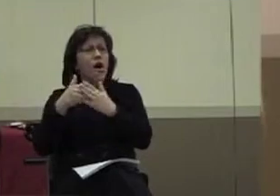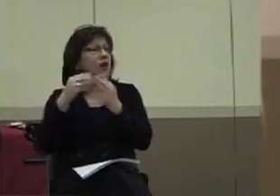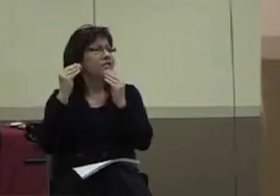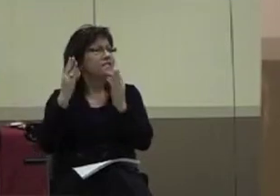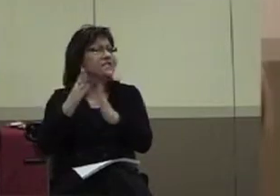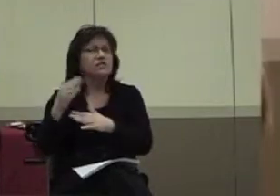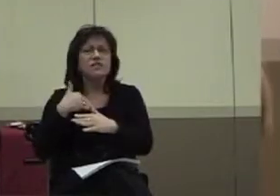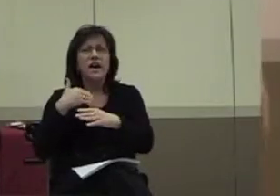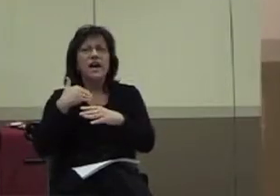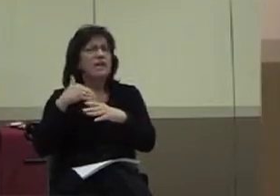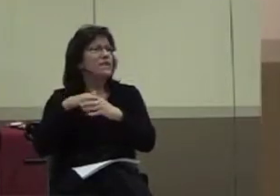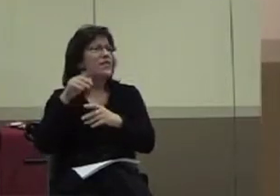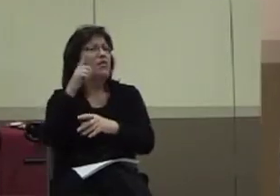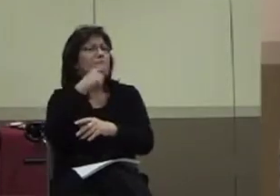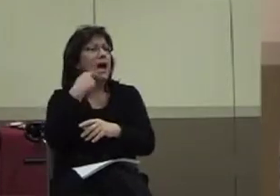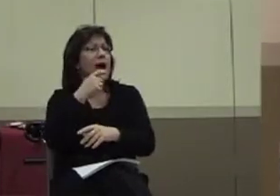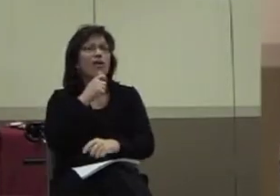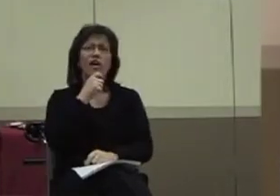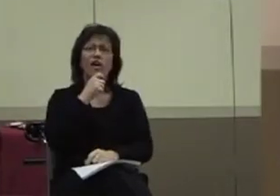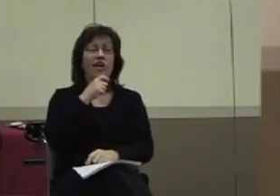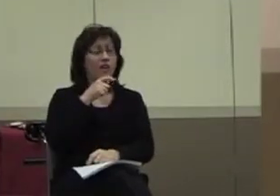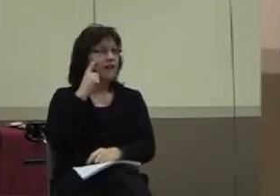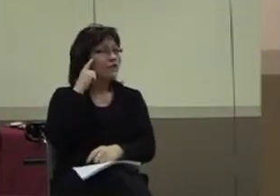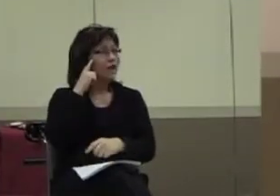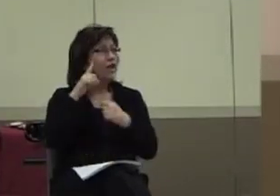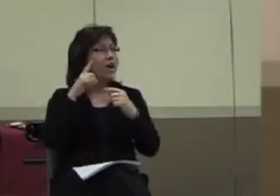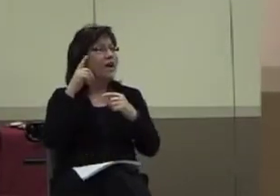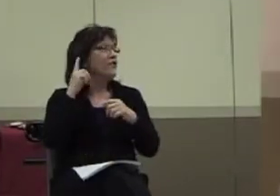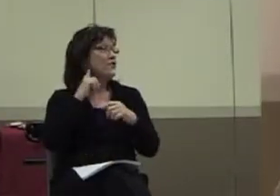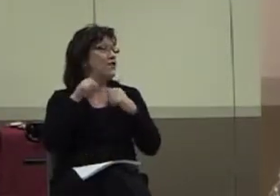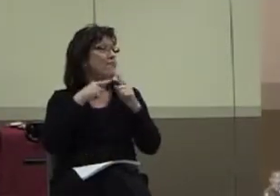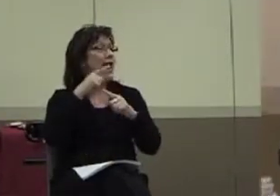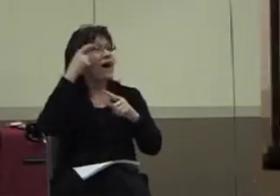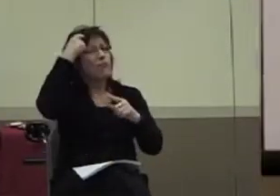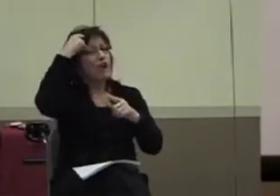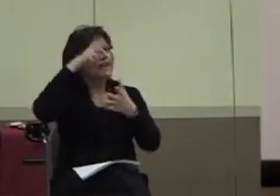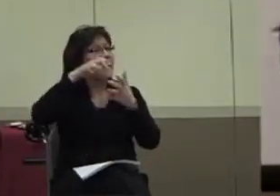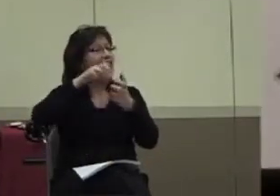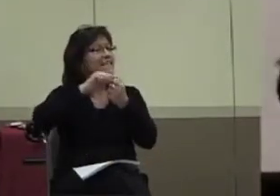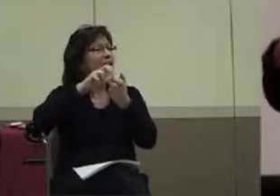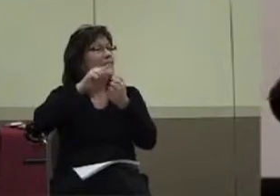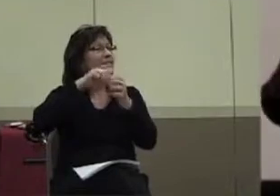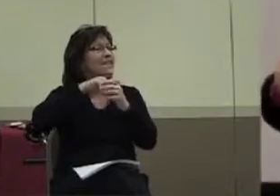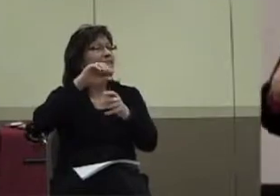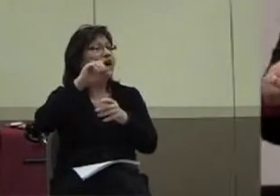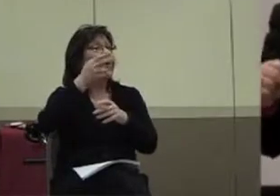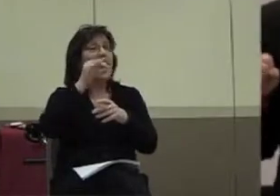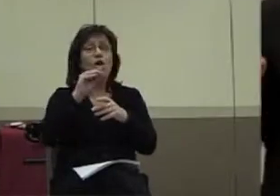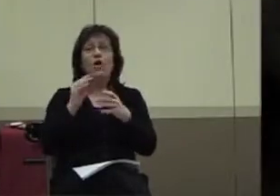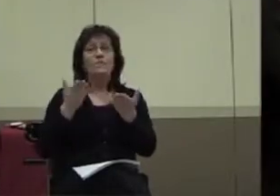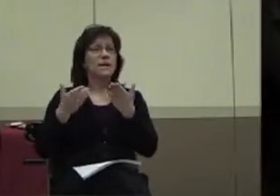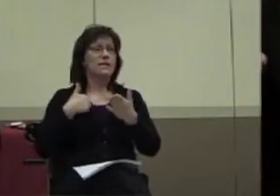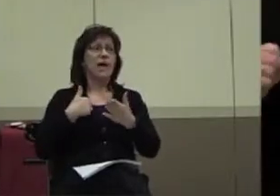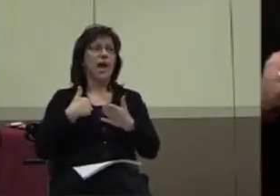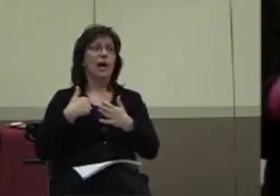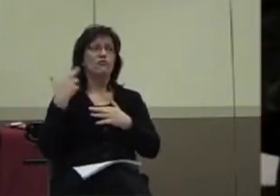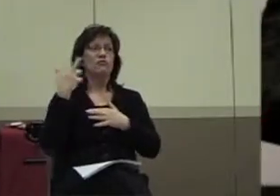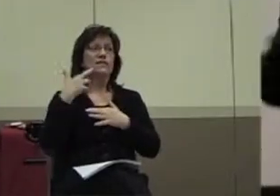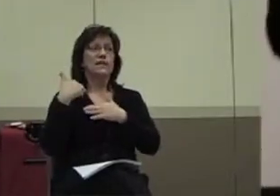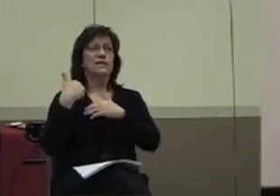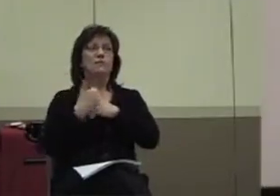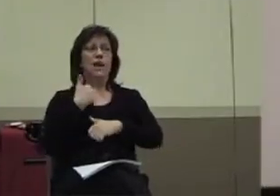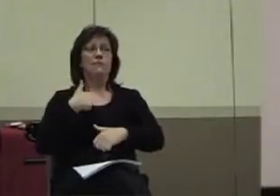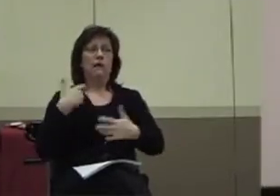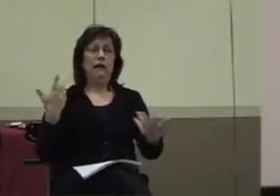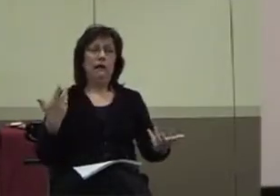mouths. So if you hear about brain damage in Ohio, I may have caused it. But I want you